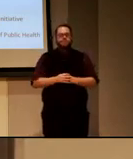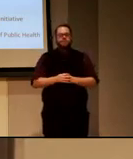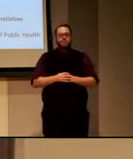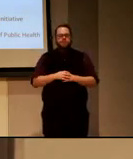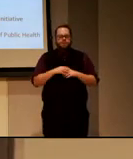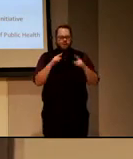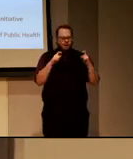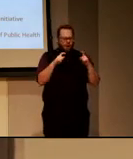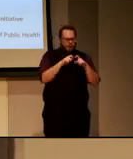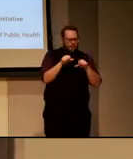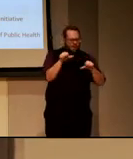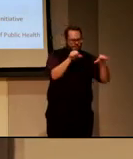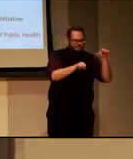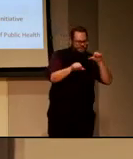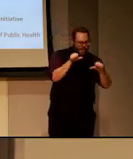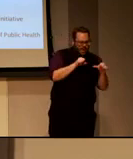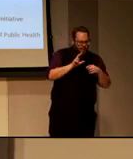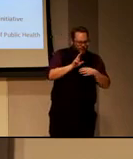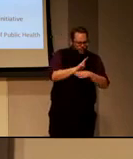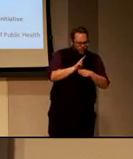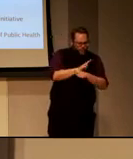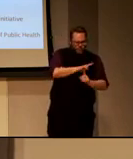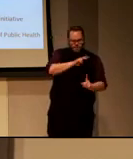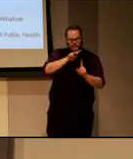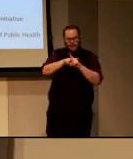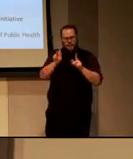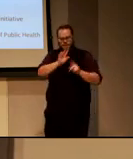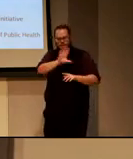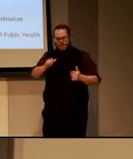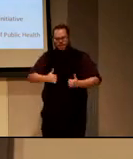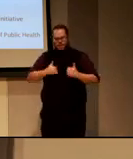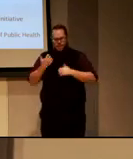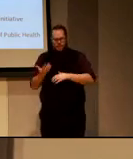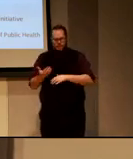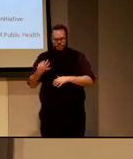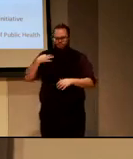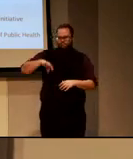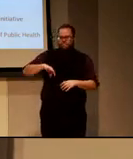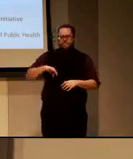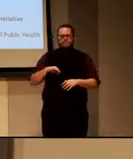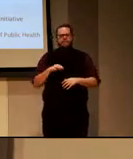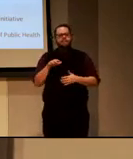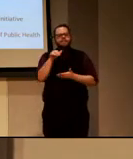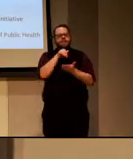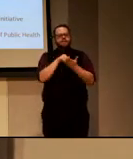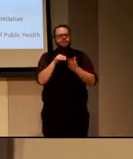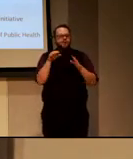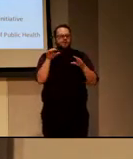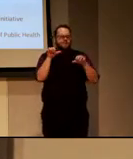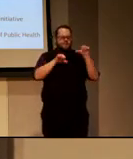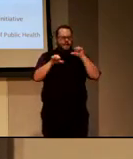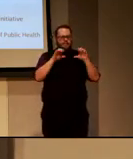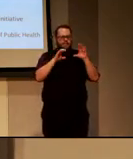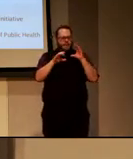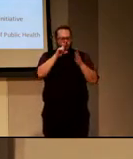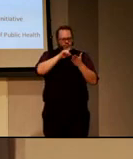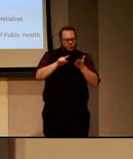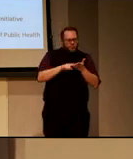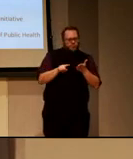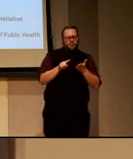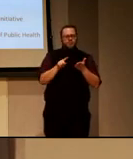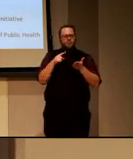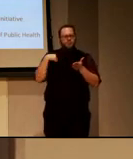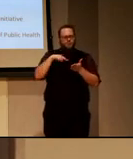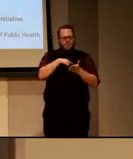complex science useful to improve people's lives, the Center for Science Communication Research focuses on how to communicate about